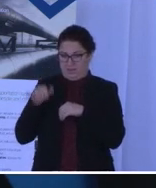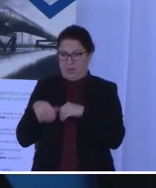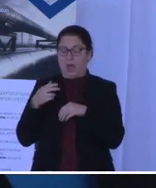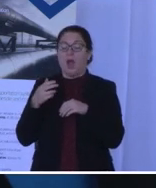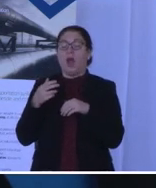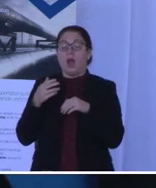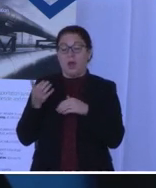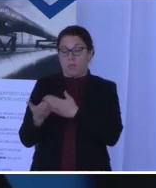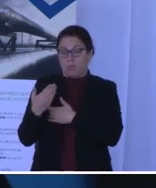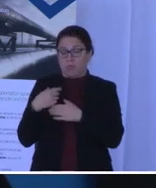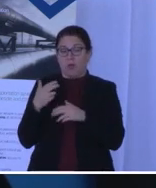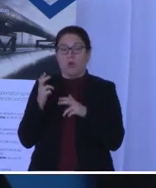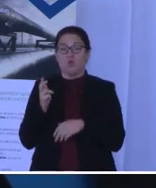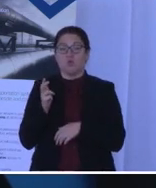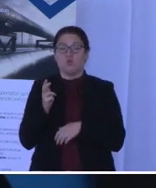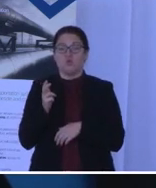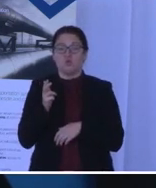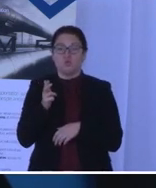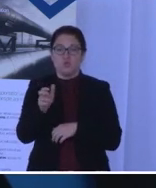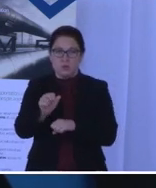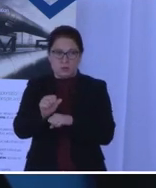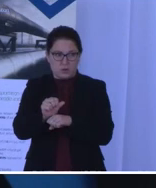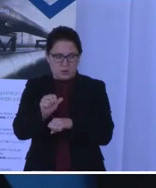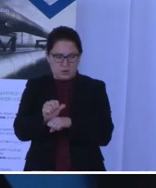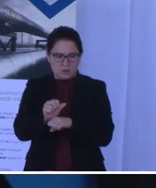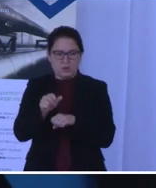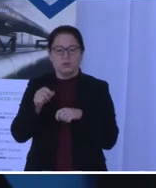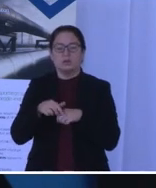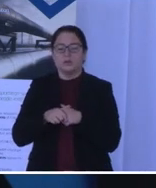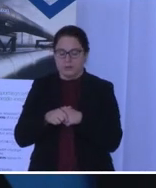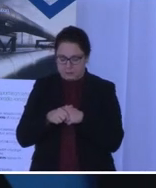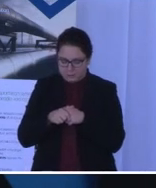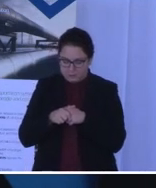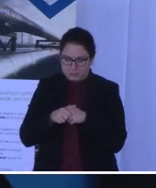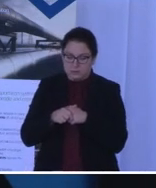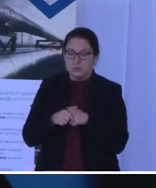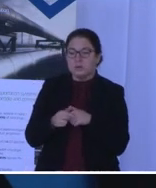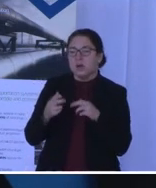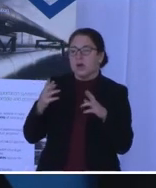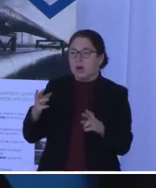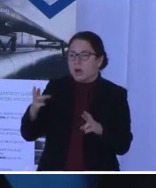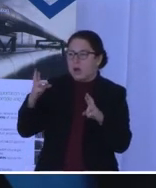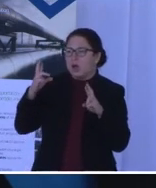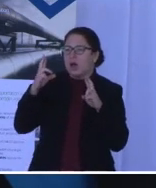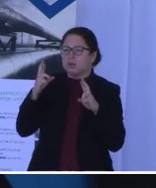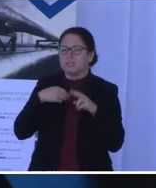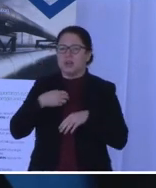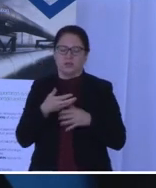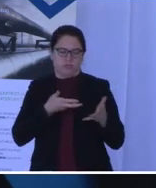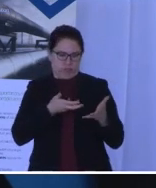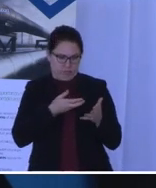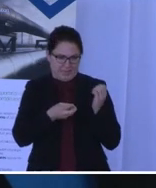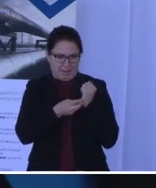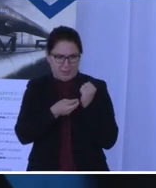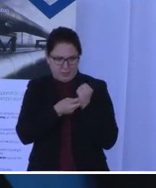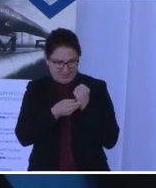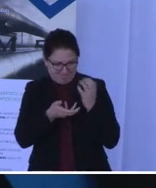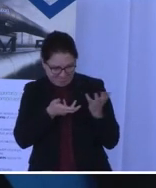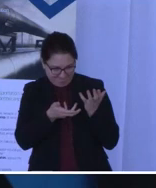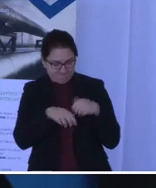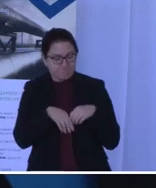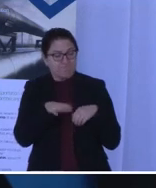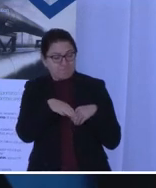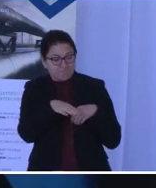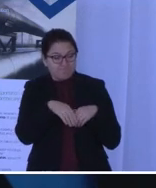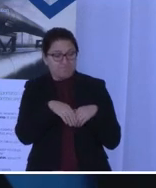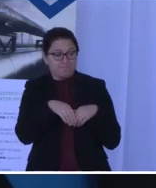one of those big car phones that they used to have before we had smartphones. I was talking to my deputy, and he said,